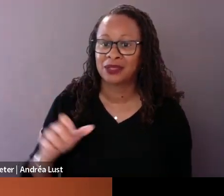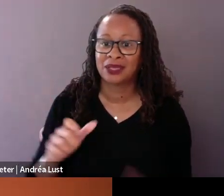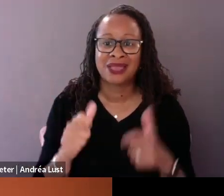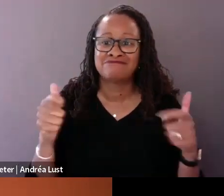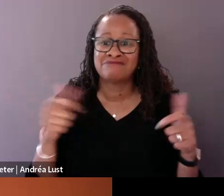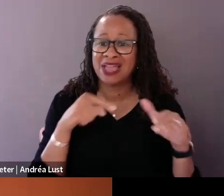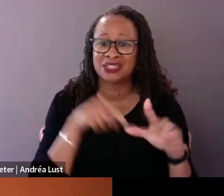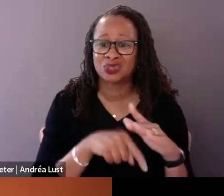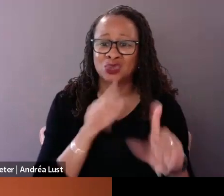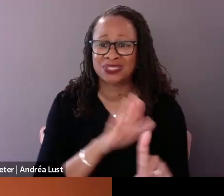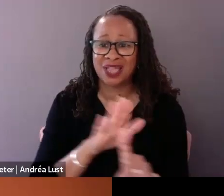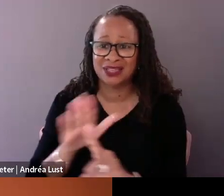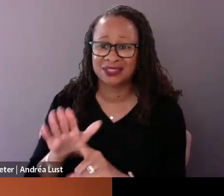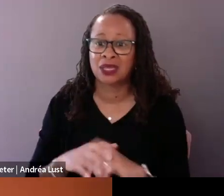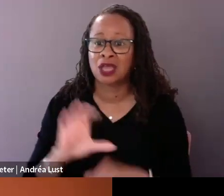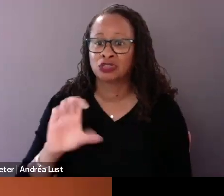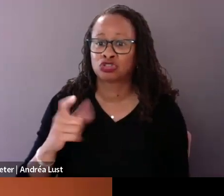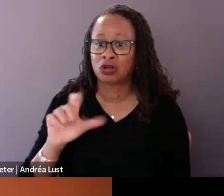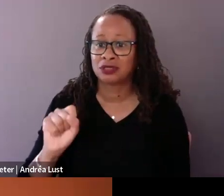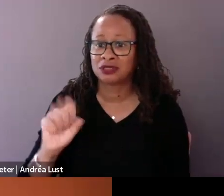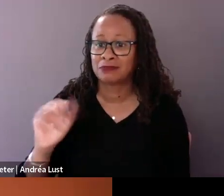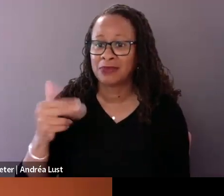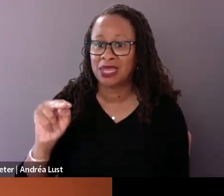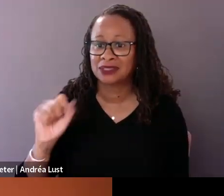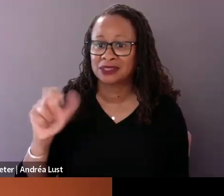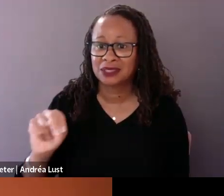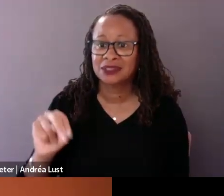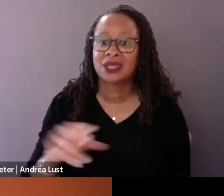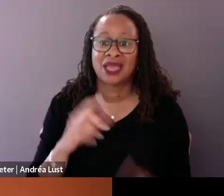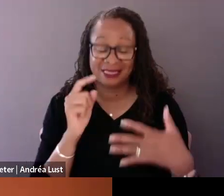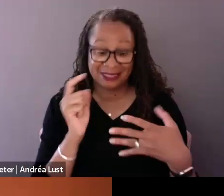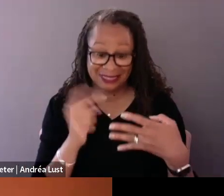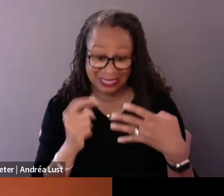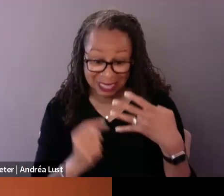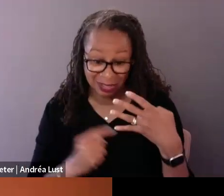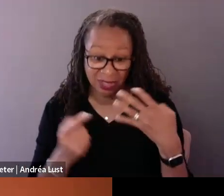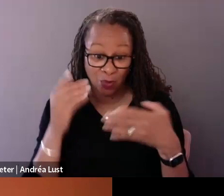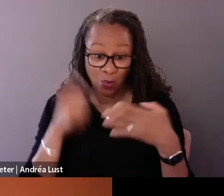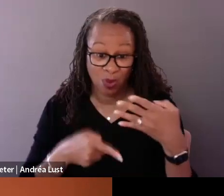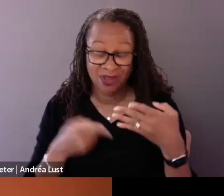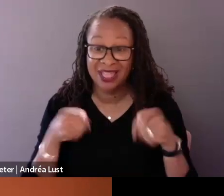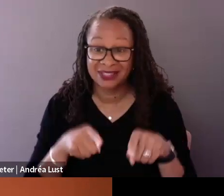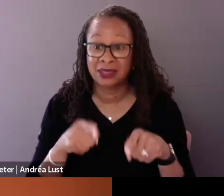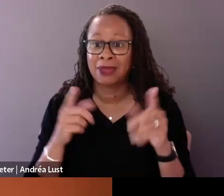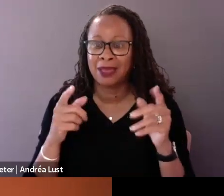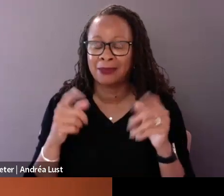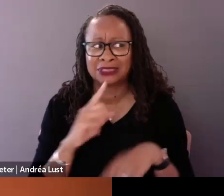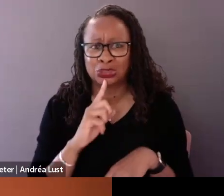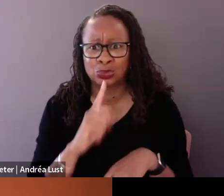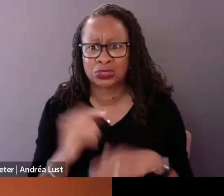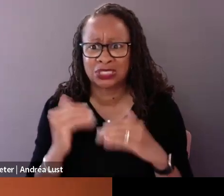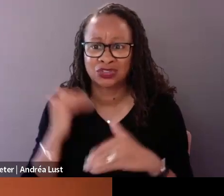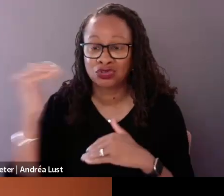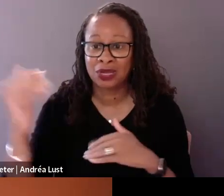Charles Manson, the details of what ends up happening are so extreme. Mm-hmm. But where